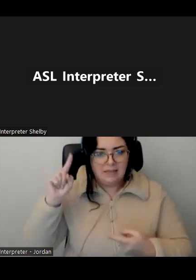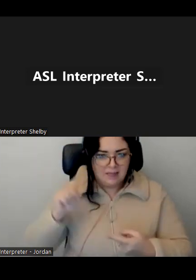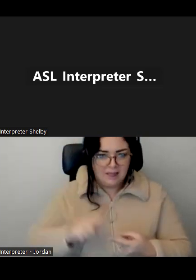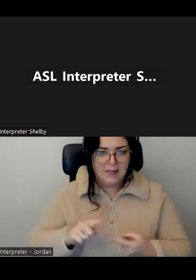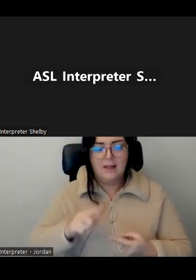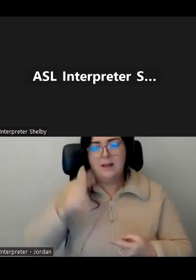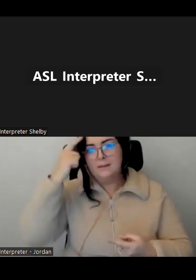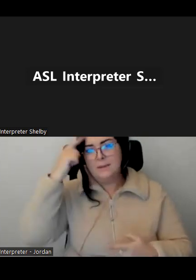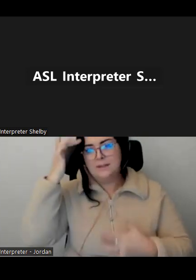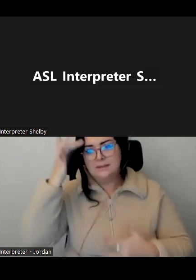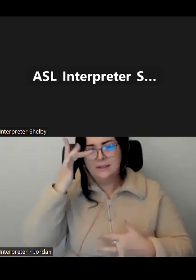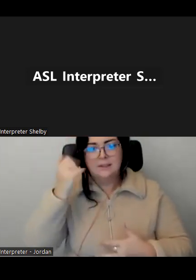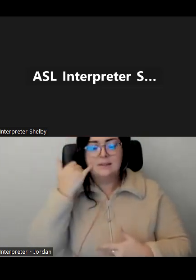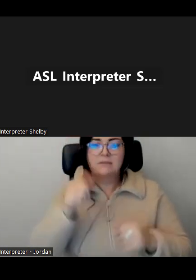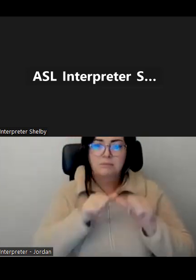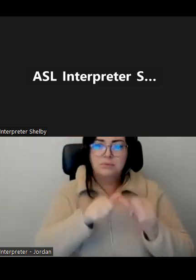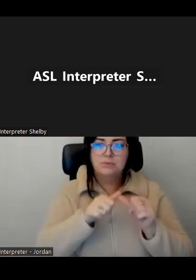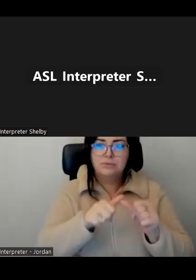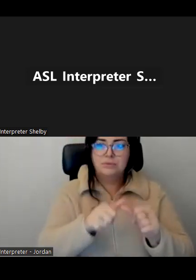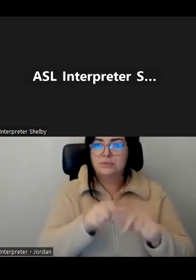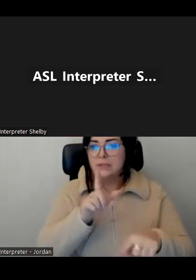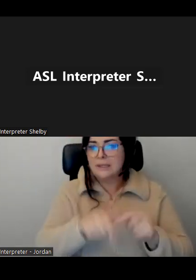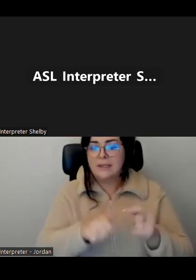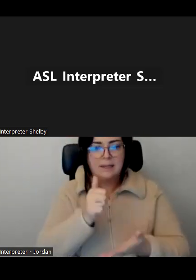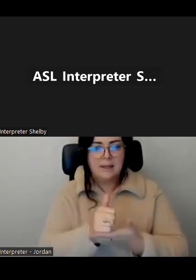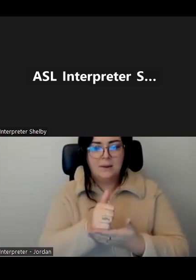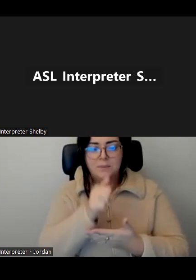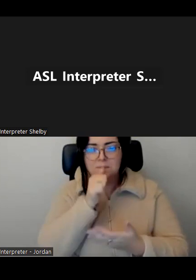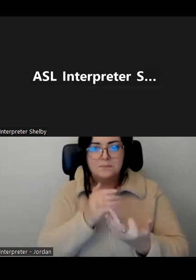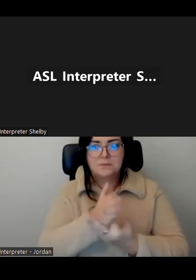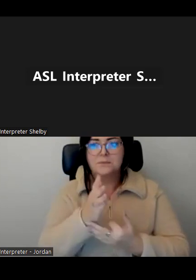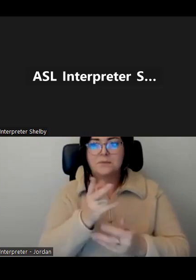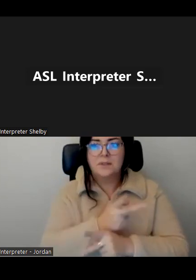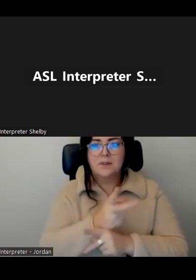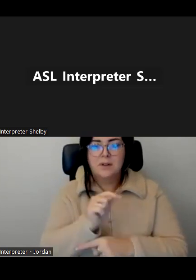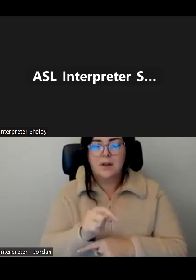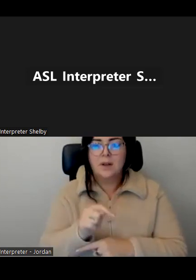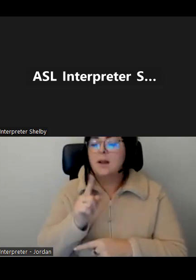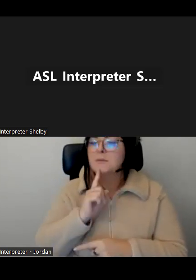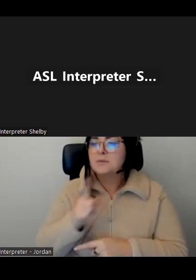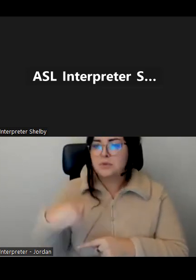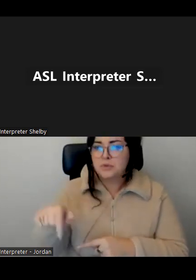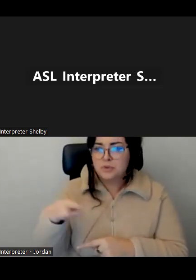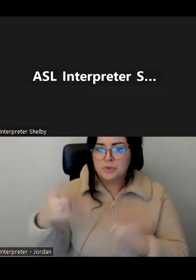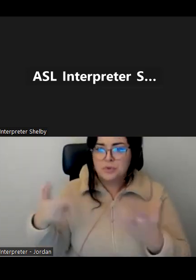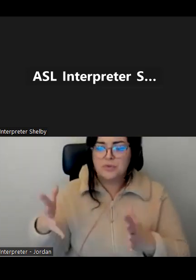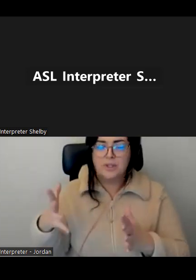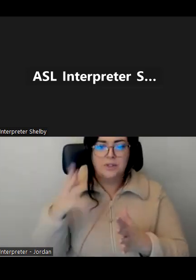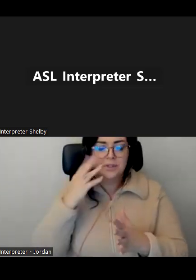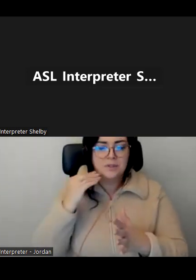we're not able to find healthy ways to cope. And again, I'm sure you've all developed some positive